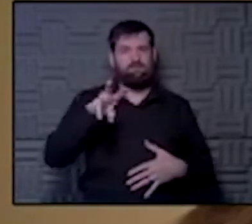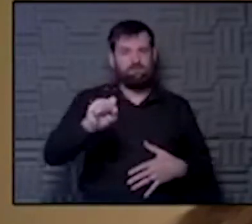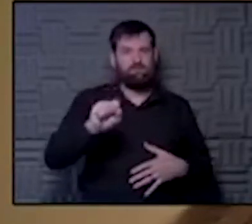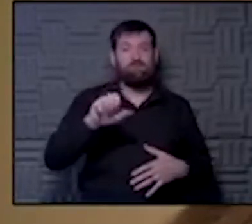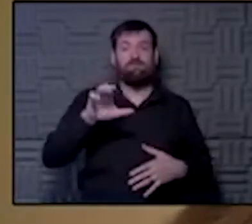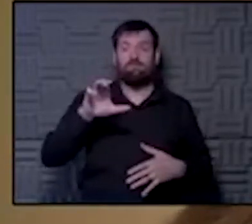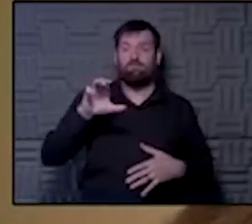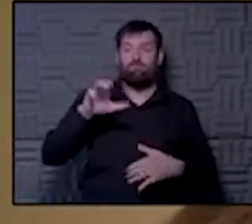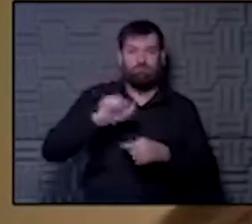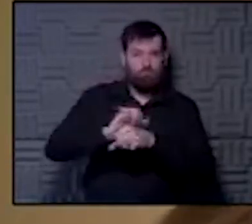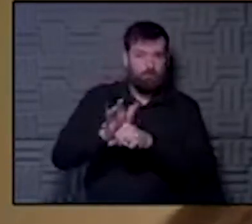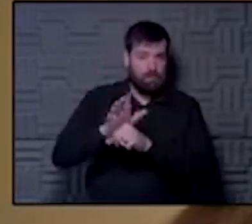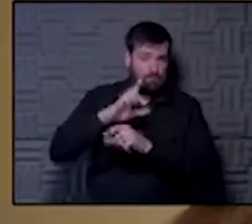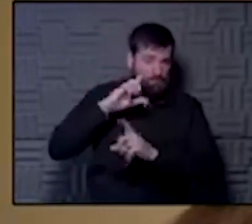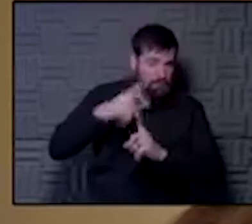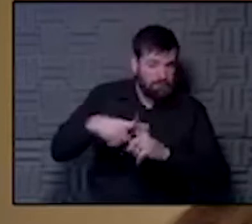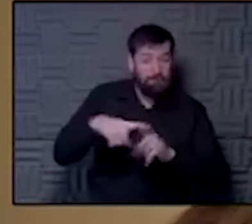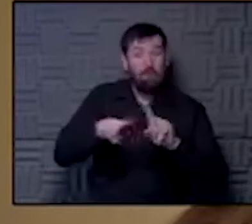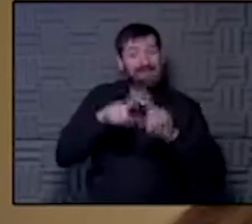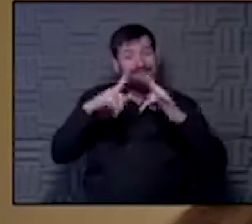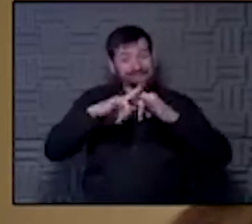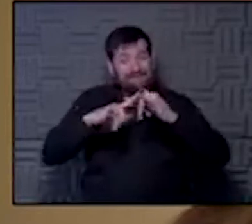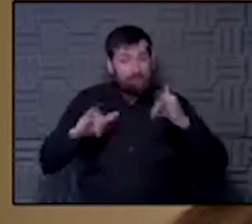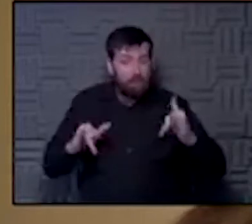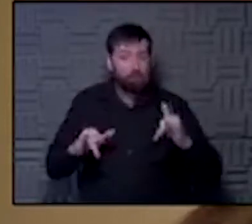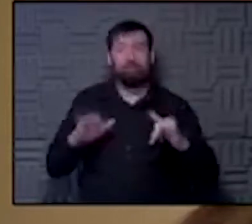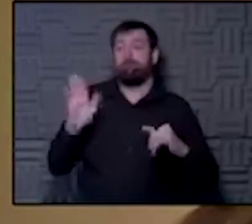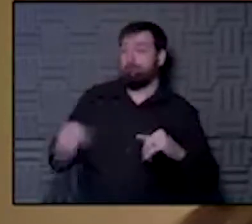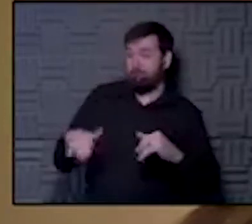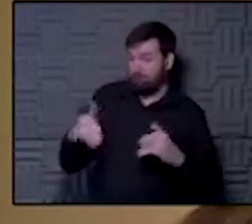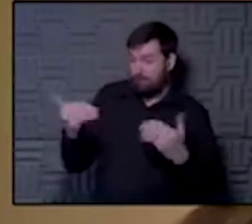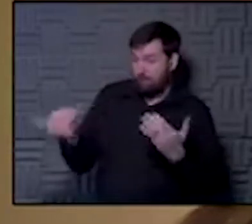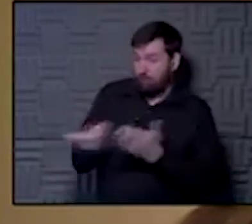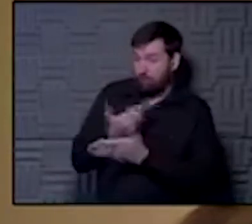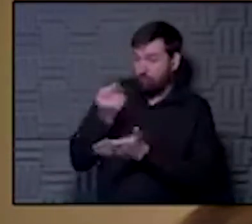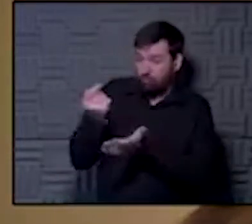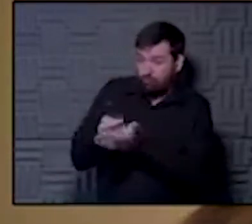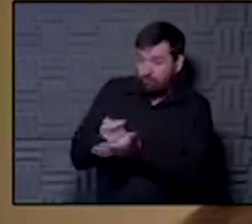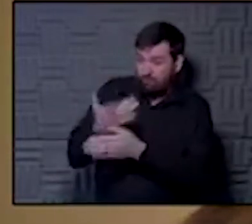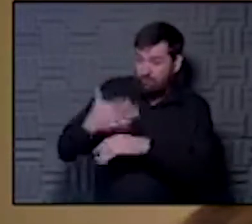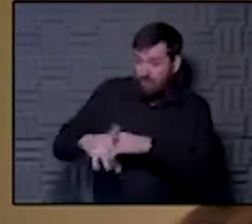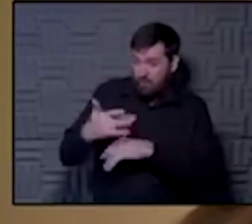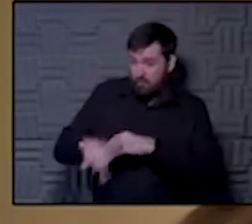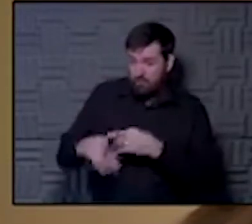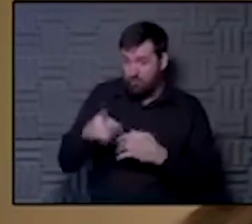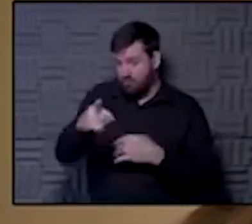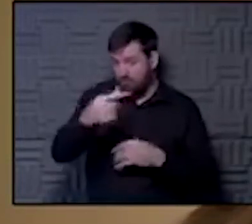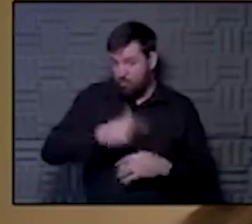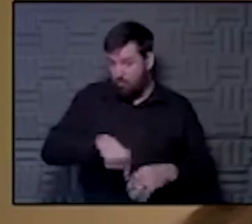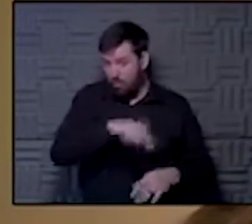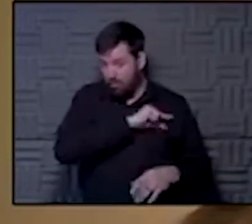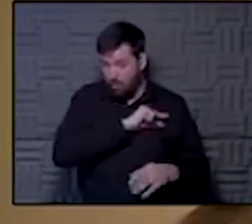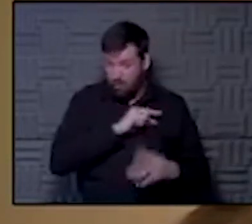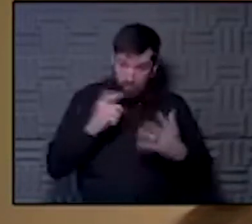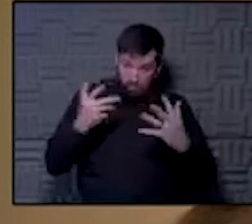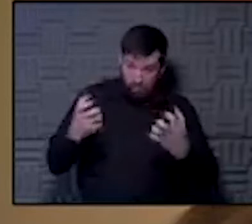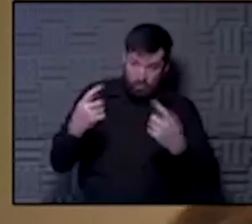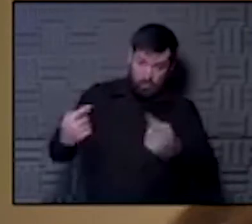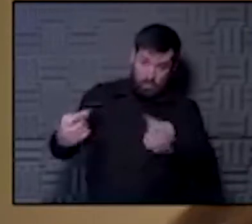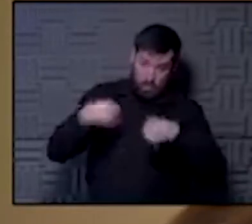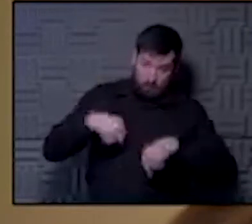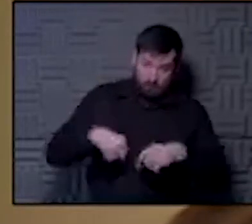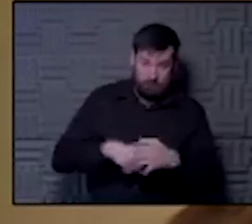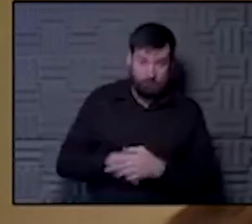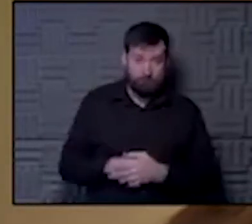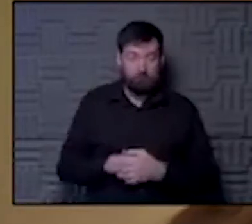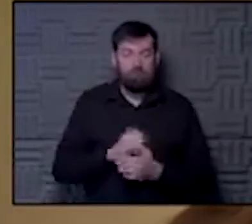COVID, but if on that same phone call you hear, but hey, we've got this treatment available, that you qualify for, would you like to come in and get it? And